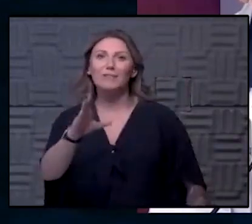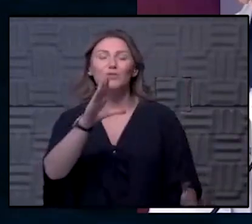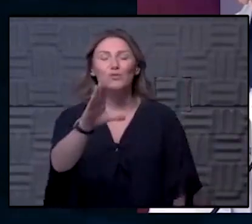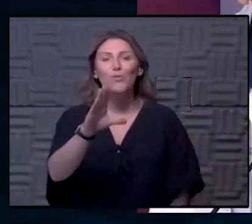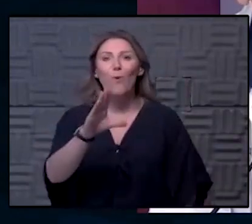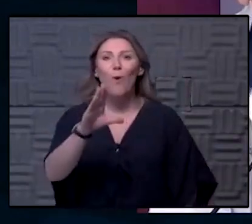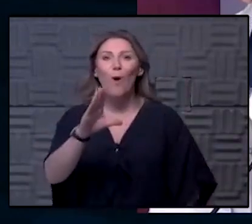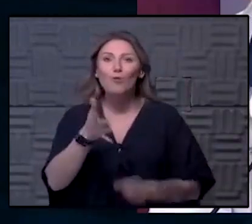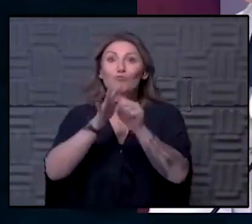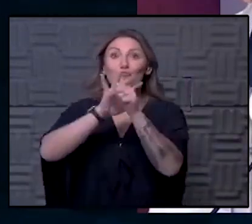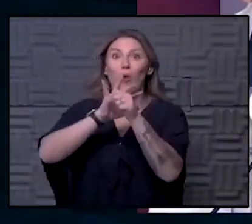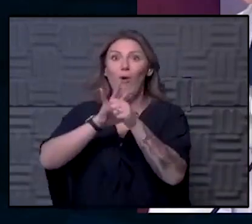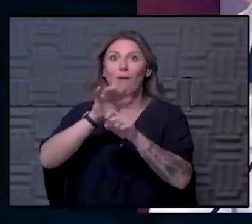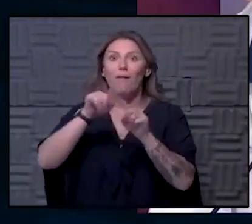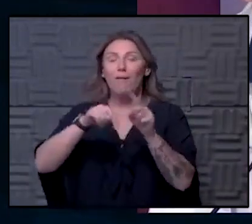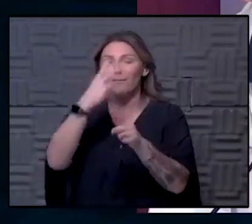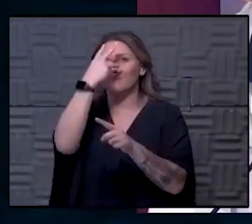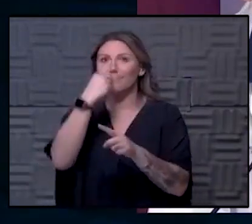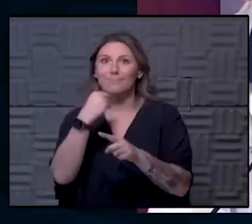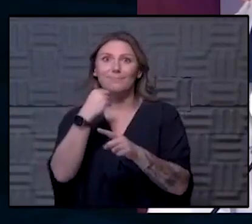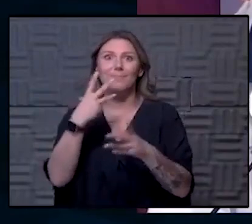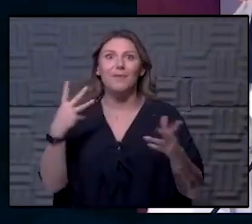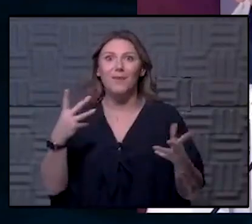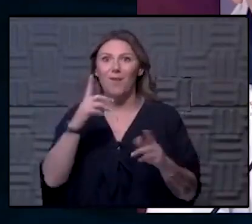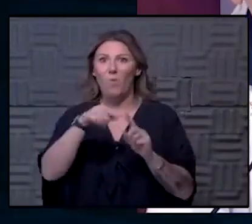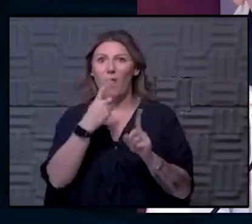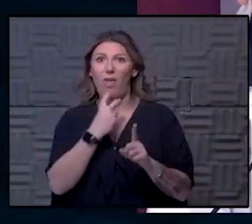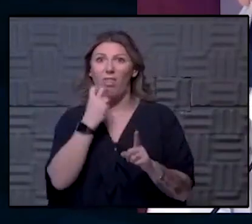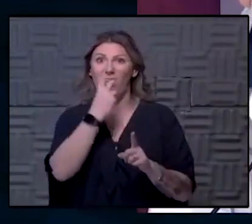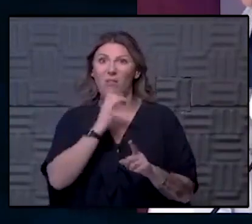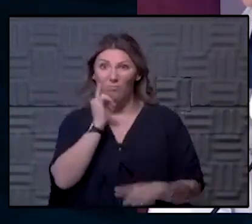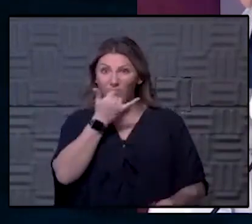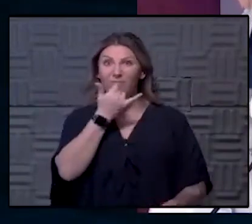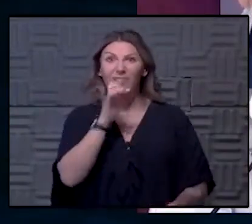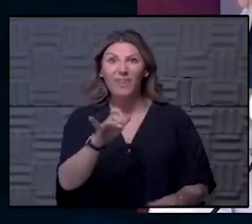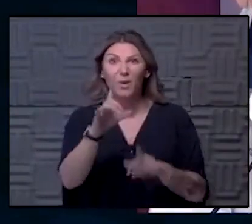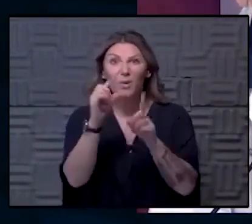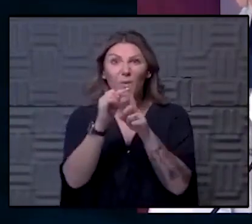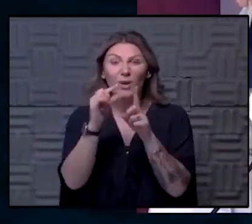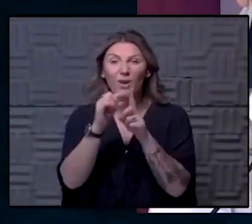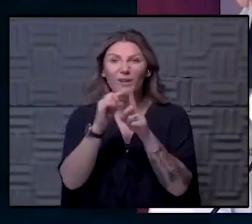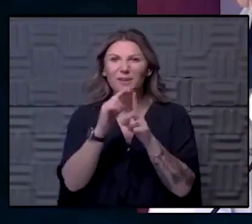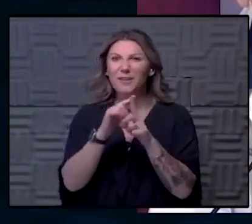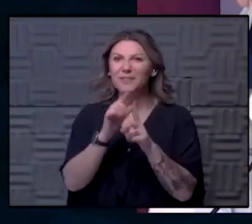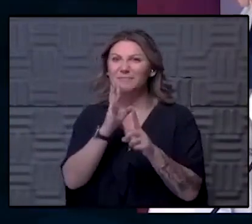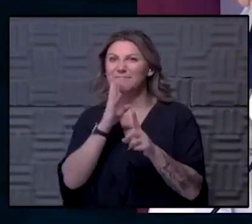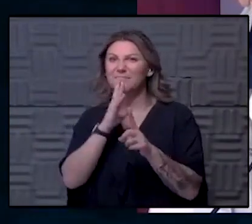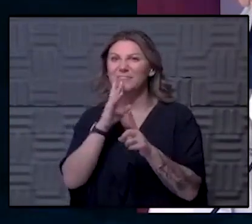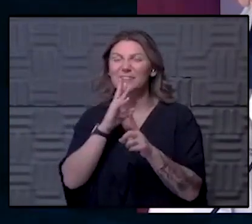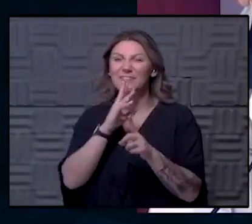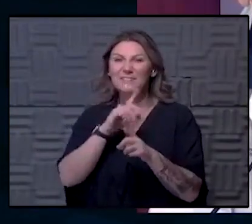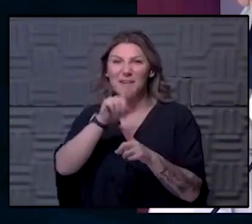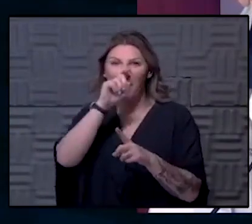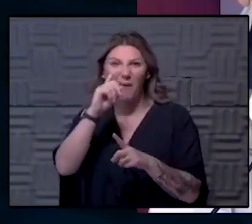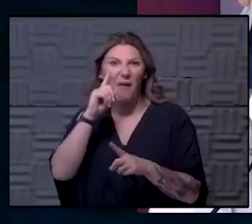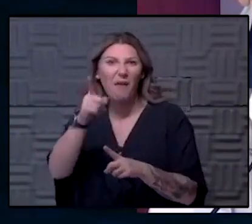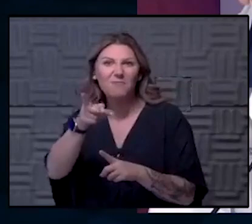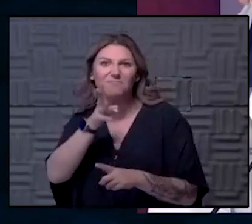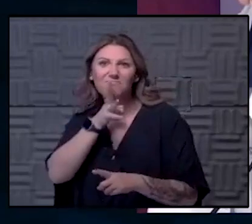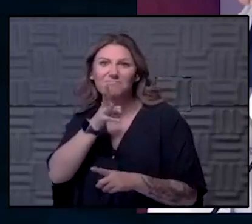is coronasomnia. Thank you. After I blundered that word, I sat here, as I said, well, Hawkeye was talking and tried